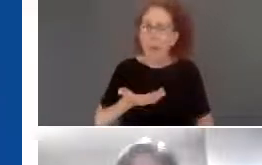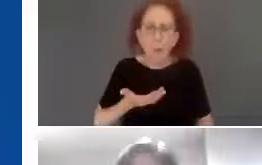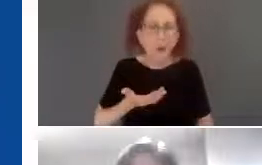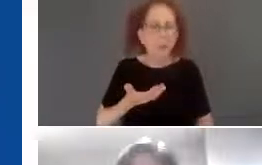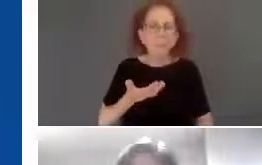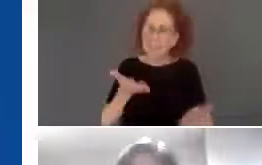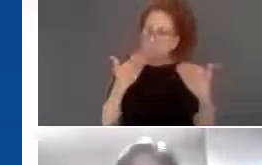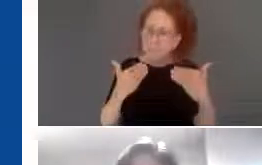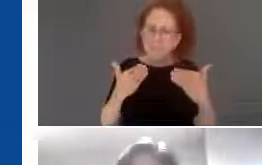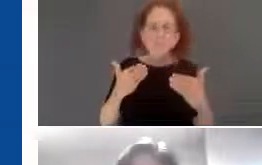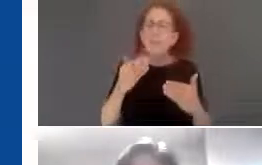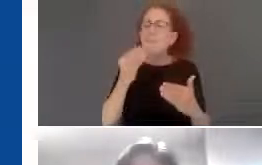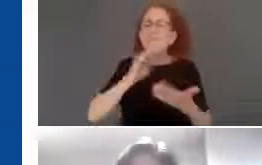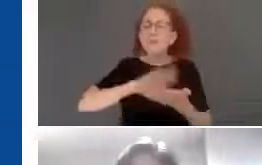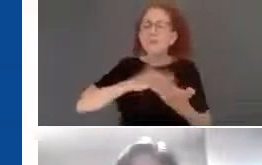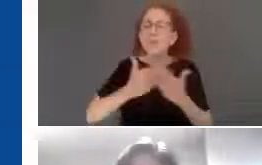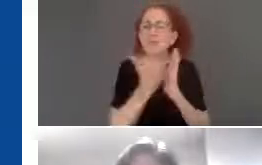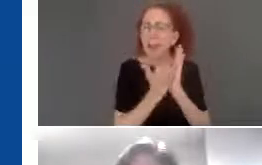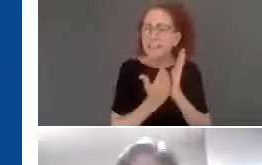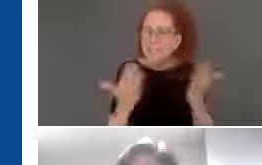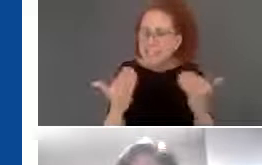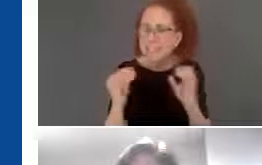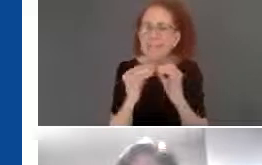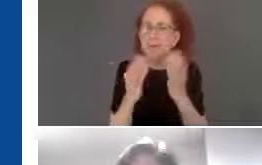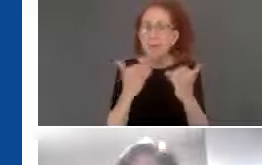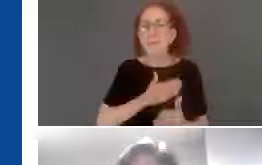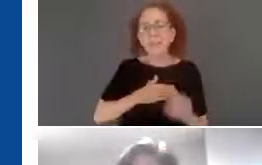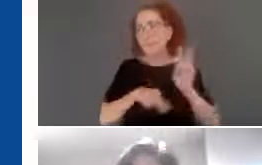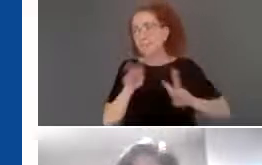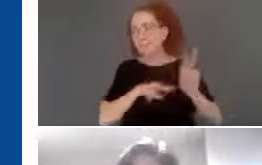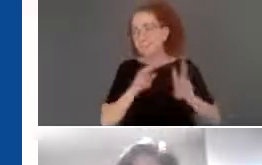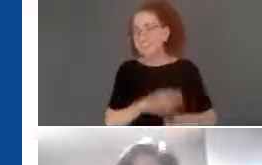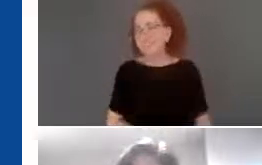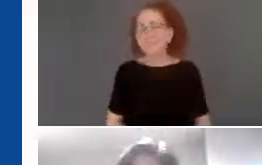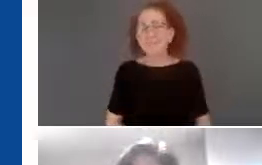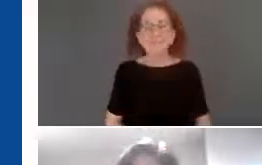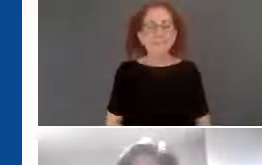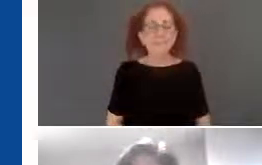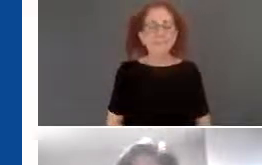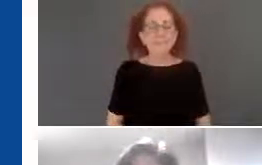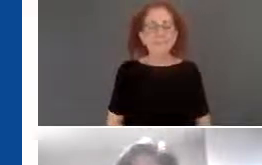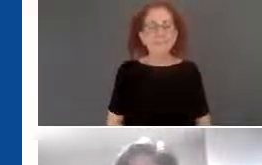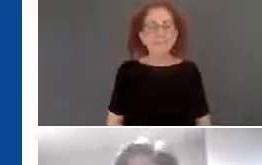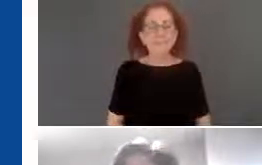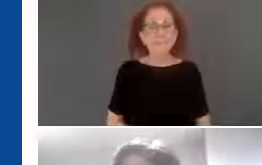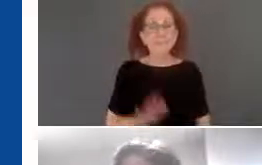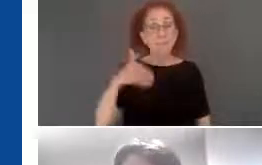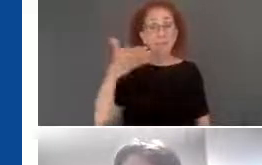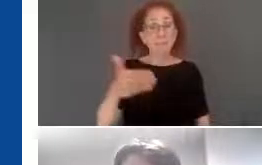have recipes and much more. So please take a look at that when you get a chance. Next